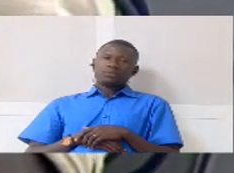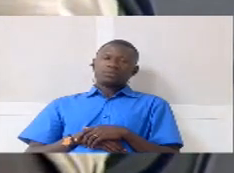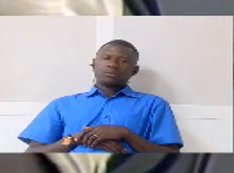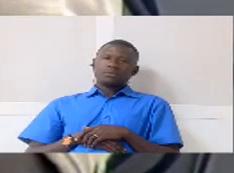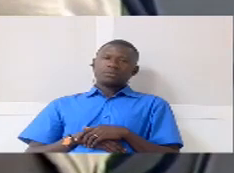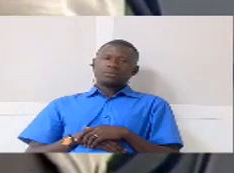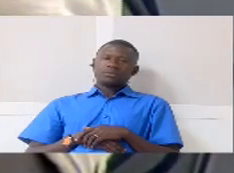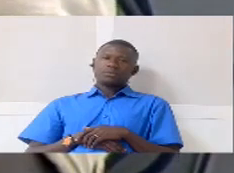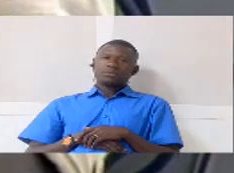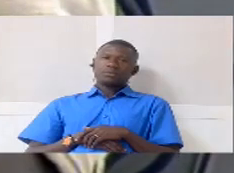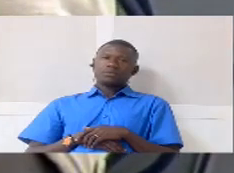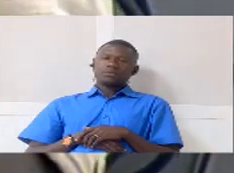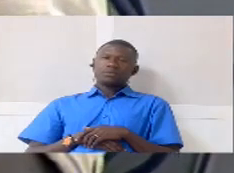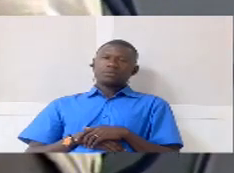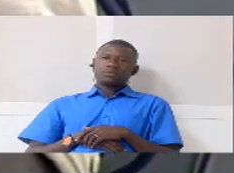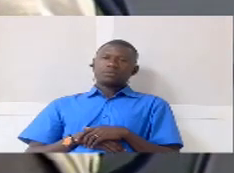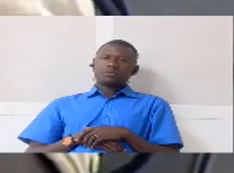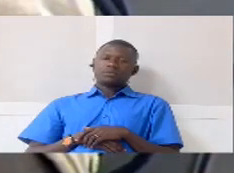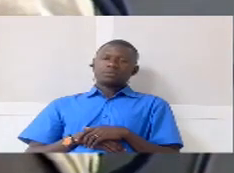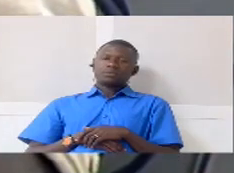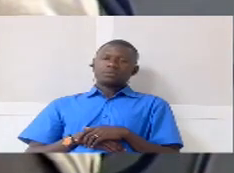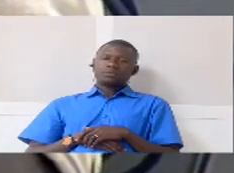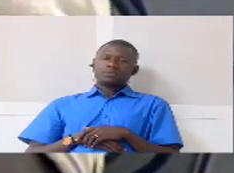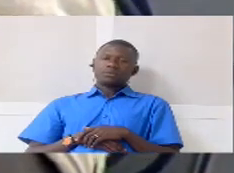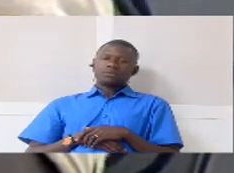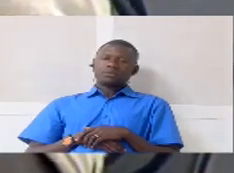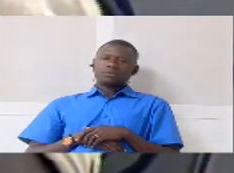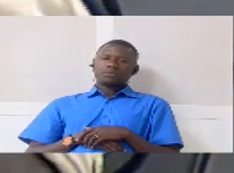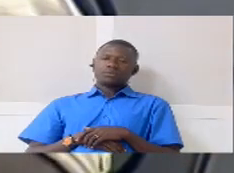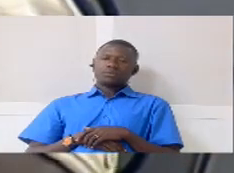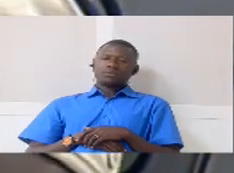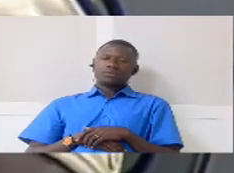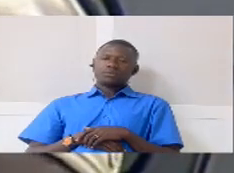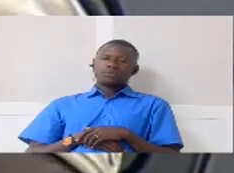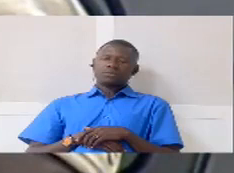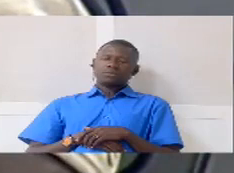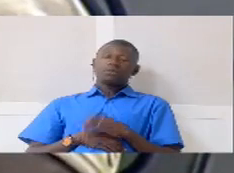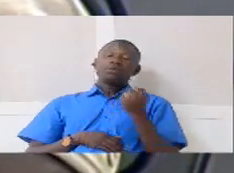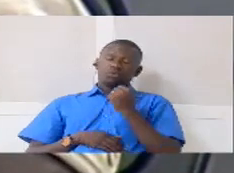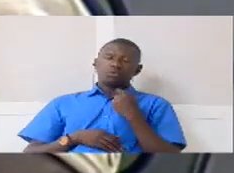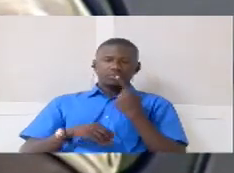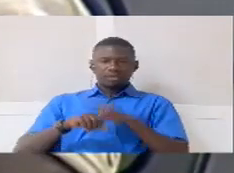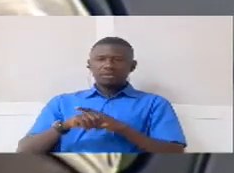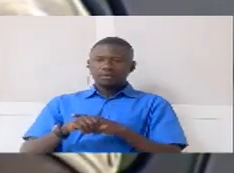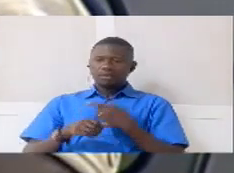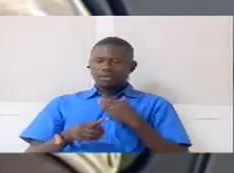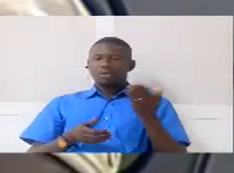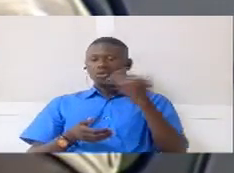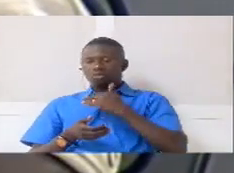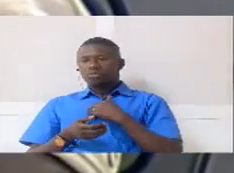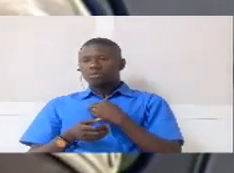so badin all ya say well an intolfongas don't say nya old jama bar jama baki jele. Because sometimes they come with